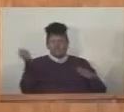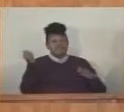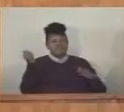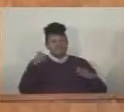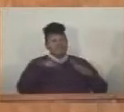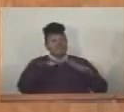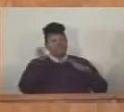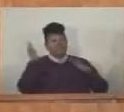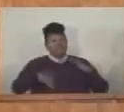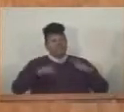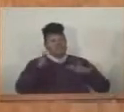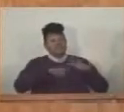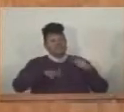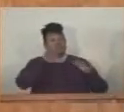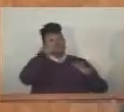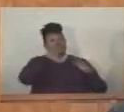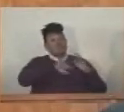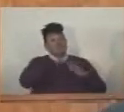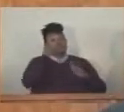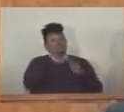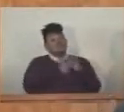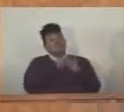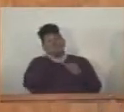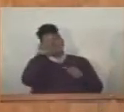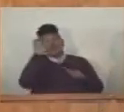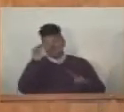less than 3 out of every 100 that took up.